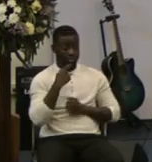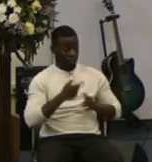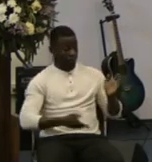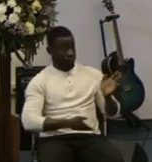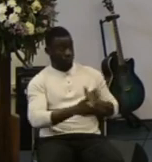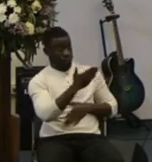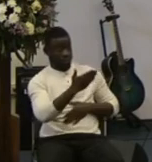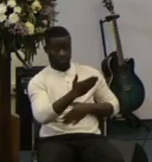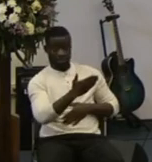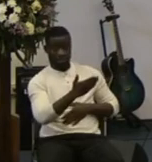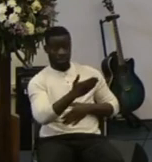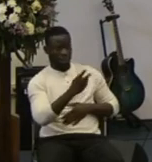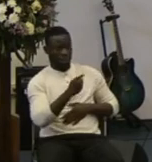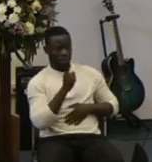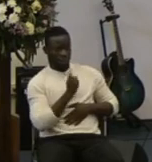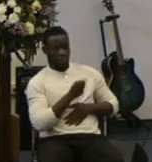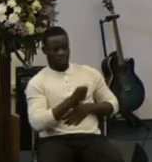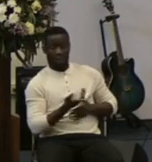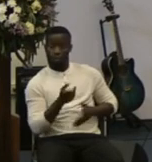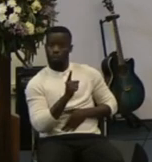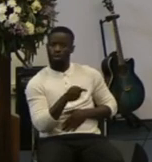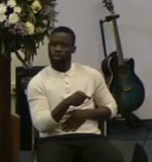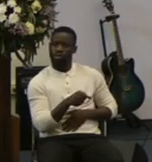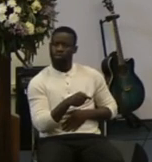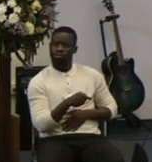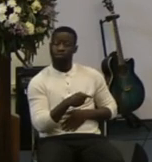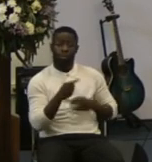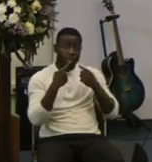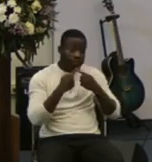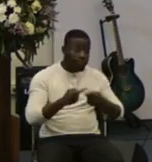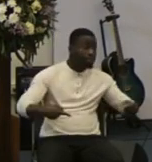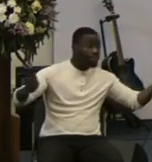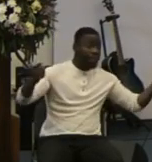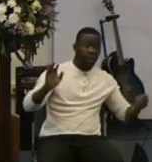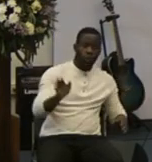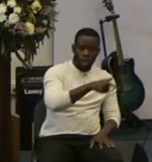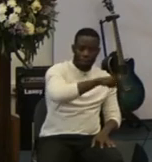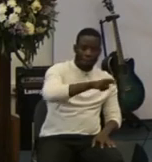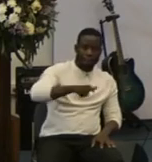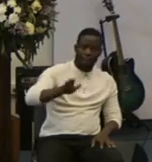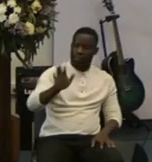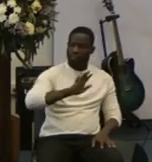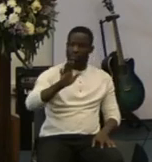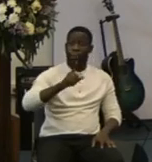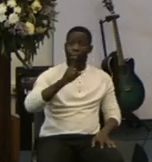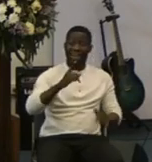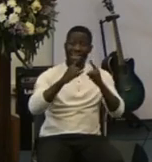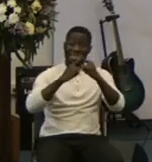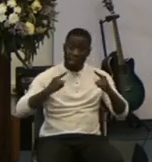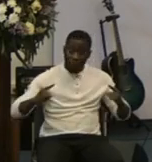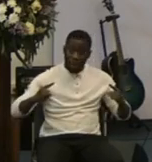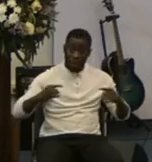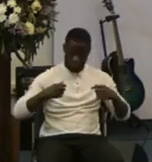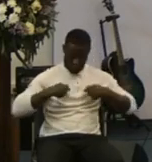Jesus sent him away at once with a strong warning, "See that you don't tell this to anyone, but go, show yourself